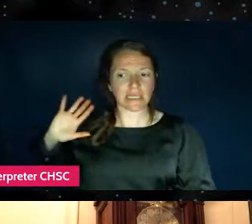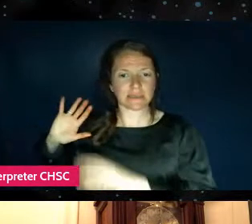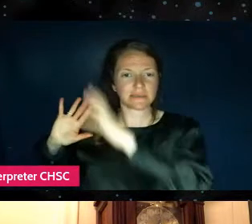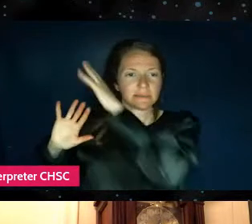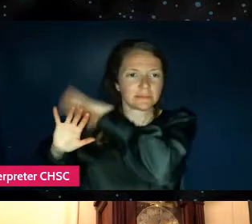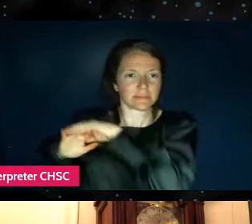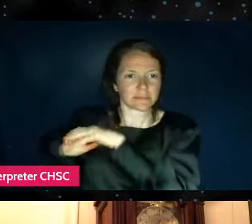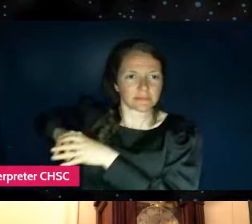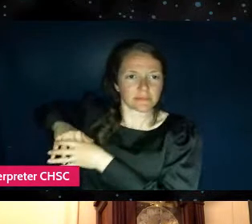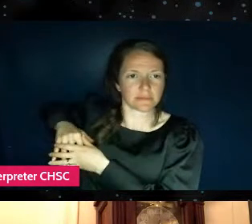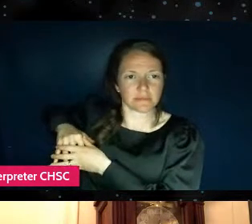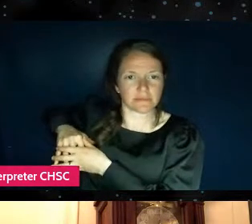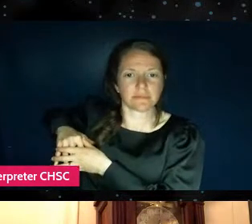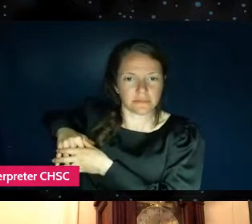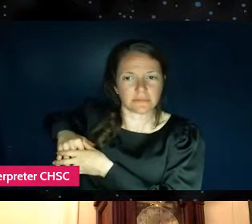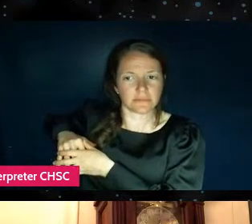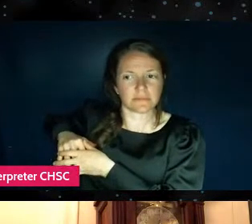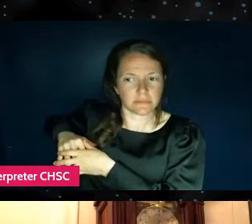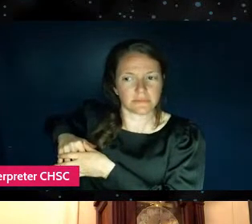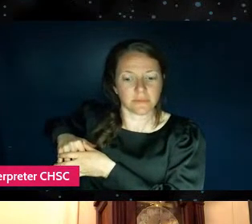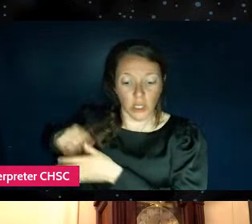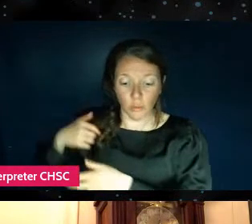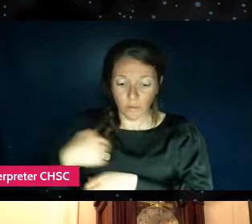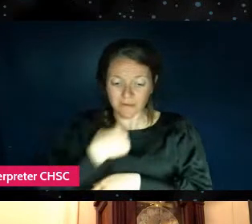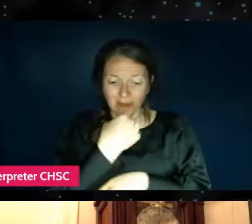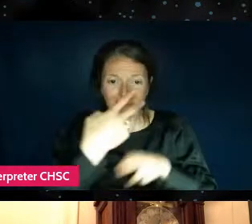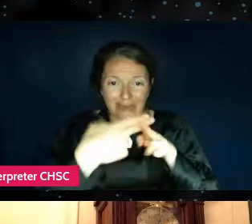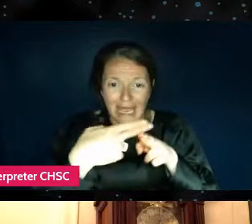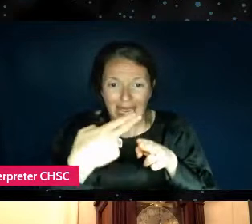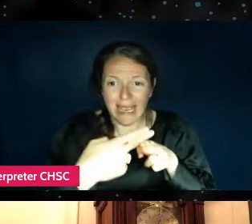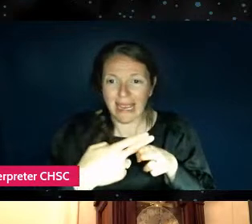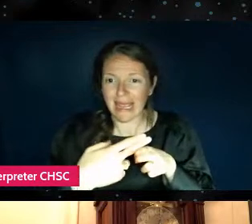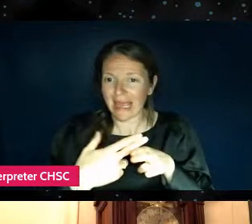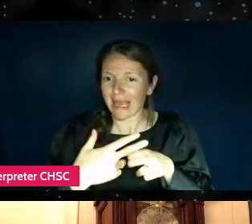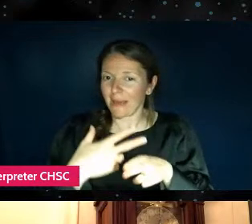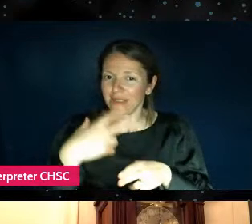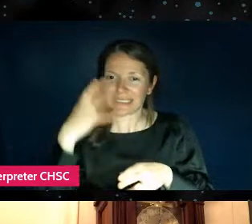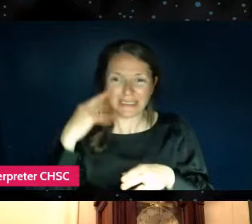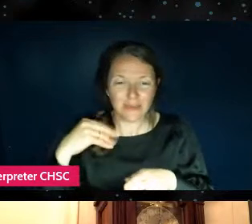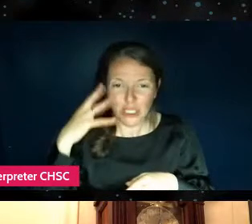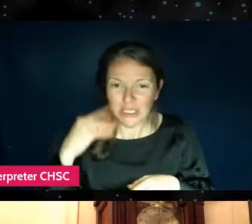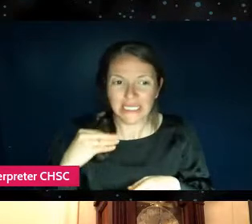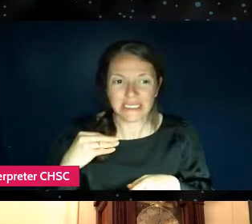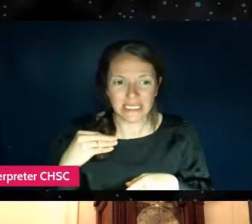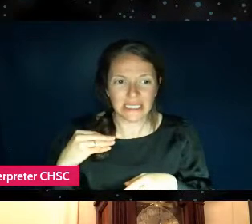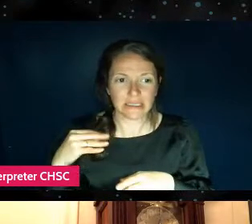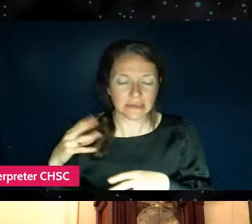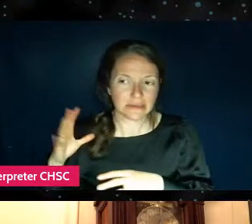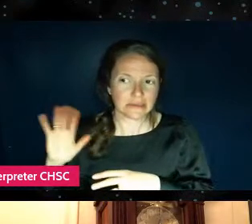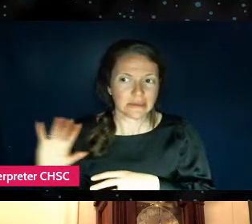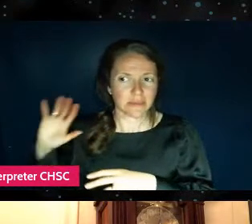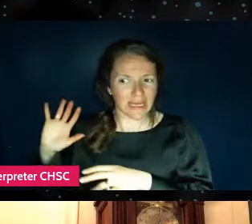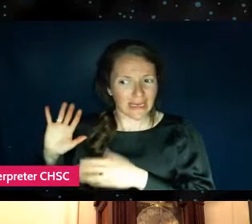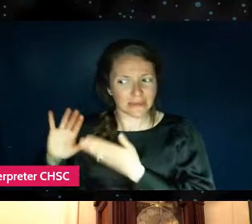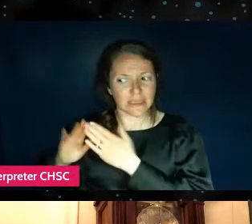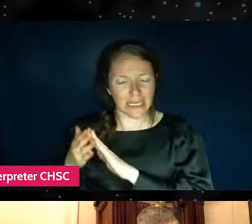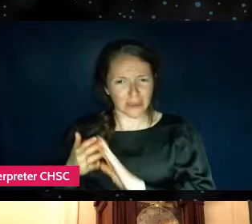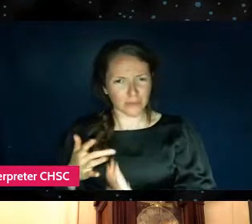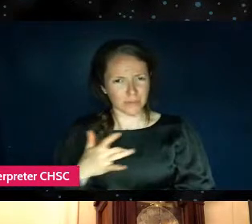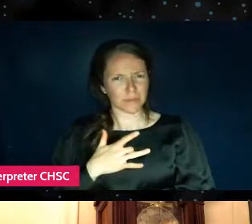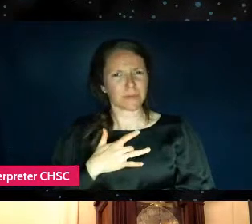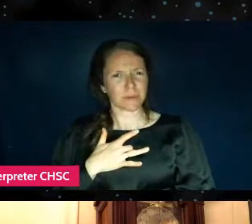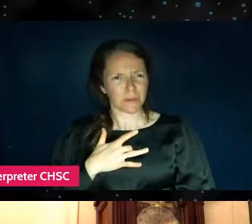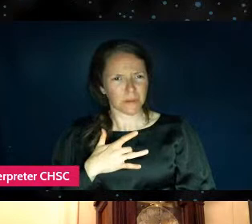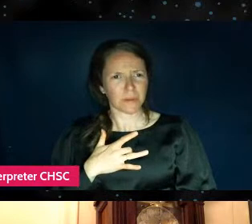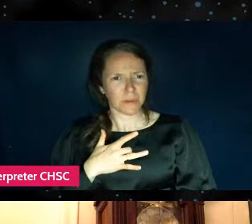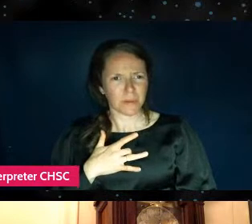and we were bringing up names and experiences that were, you know, quite personal and that